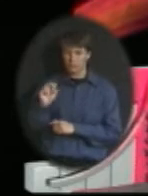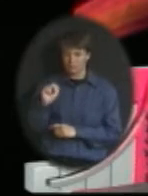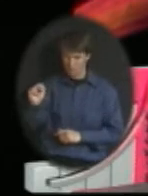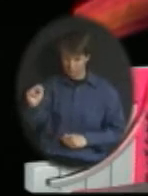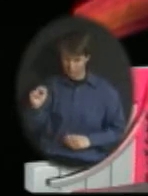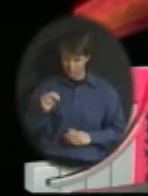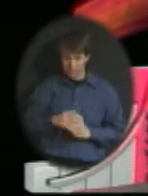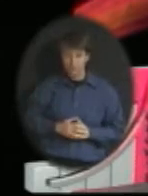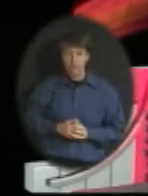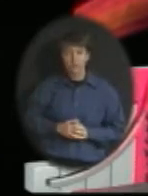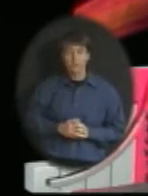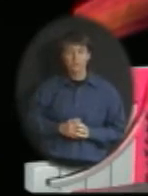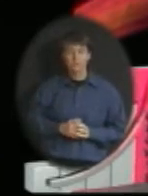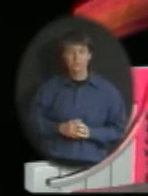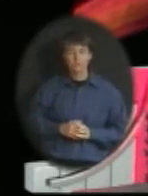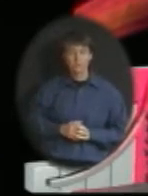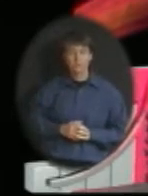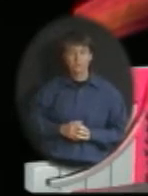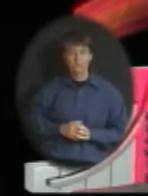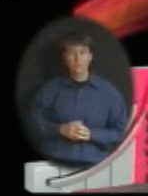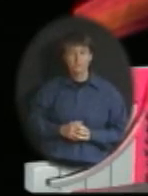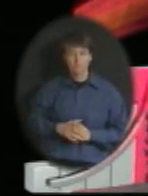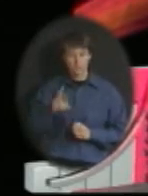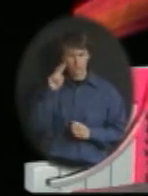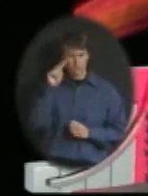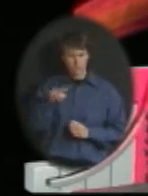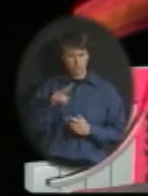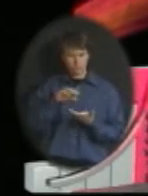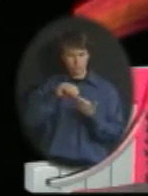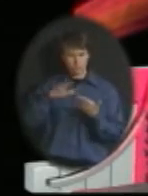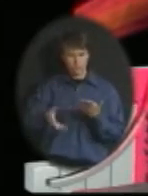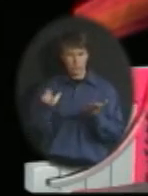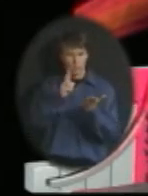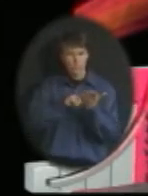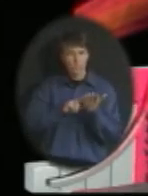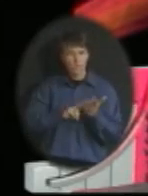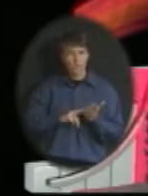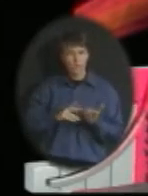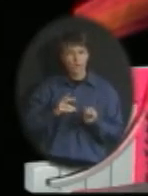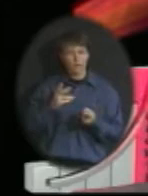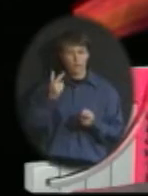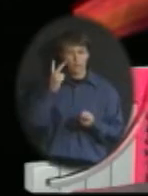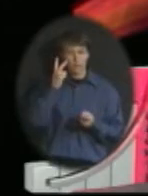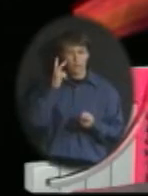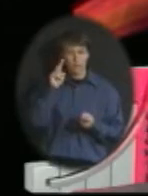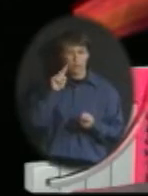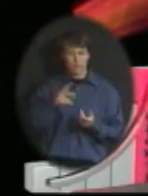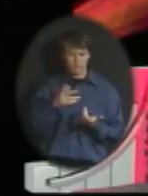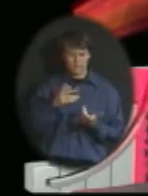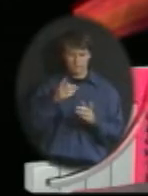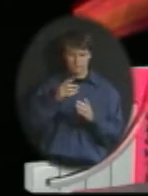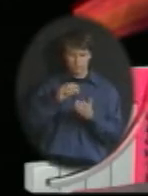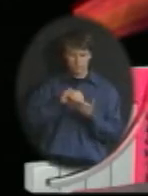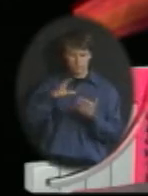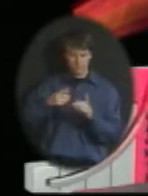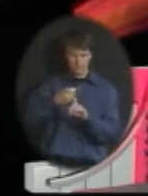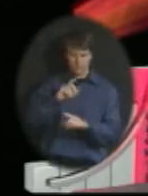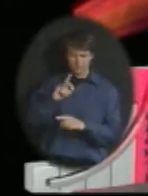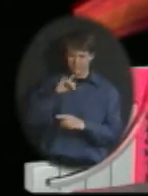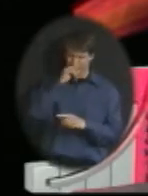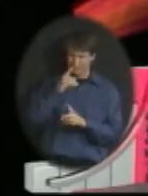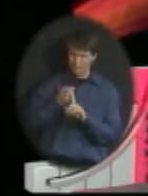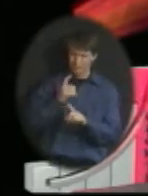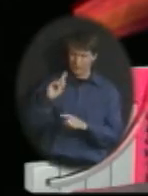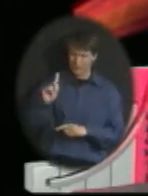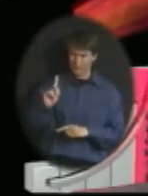If we take a closer look at how our student enrollment is made up, if we look at where do those kids come from, kids that